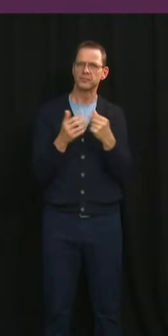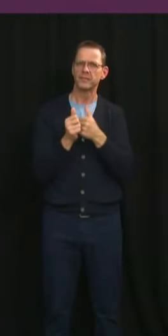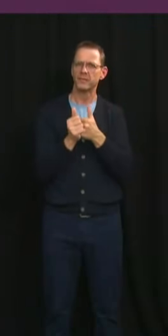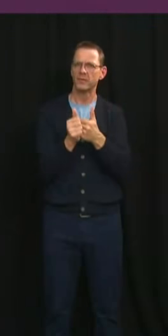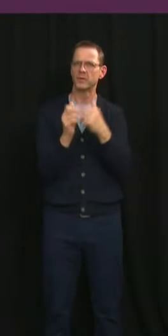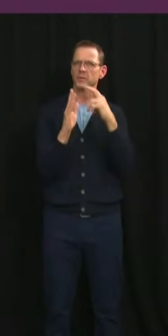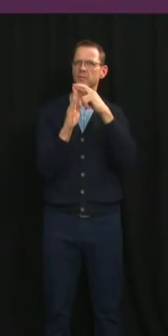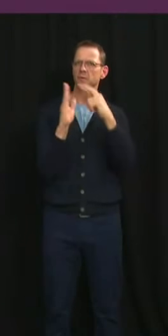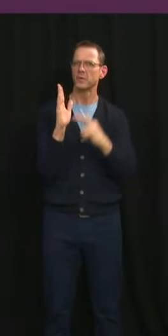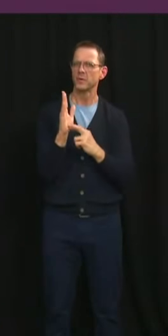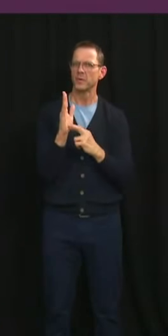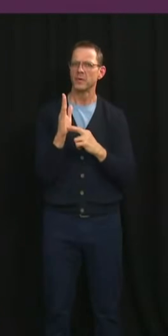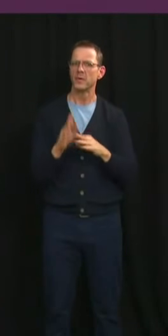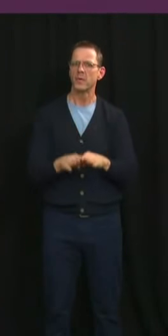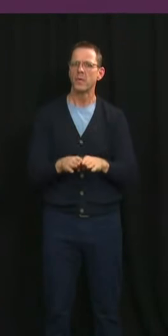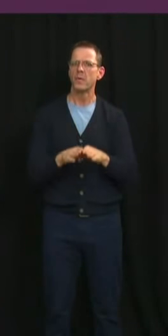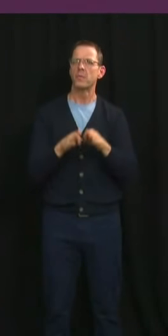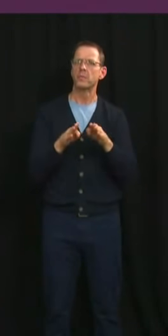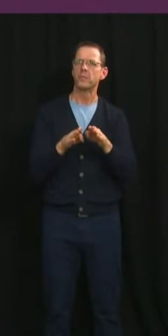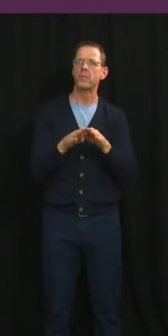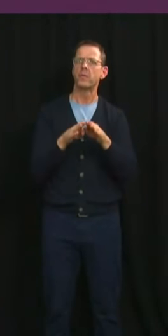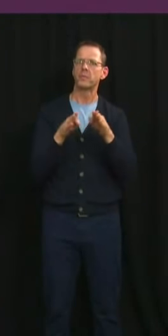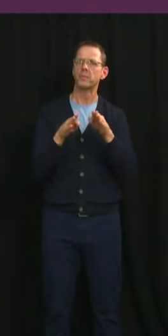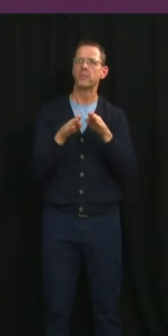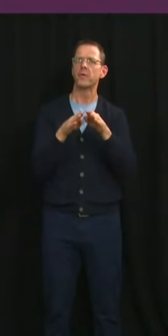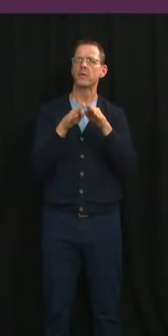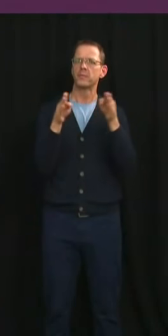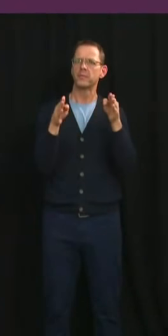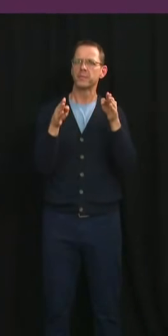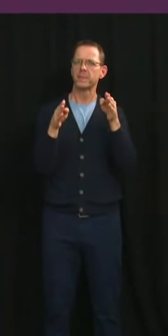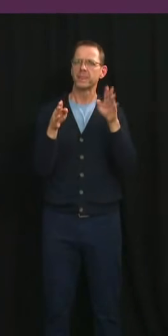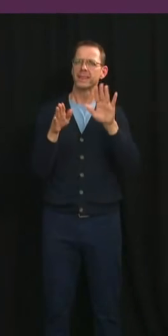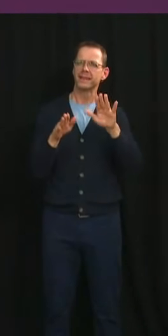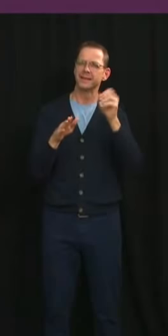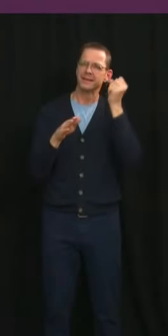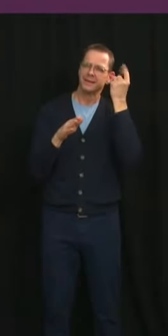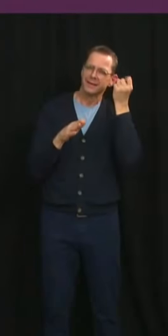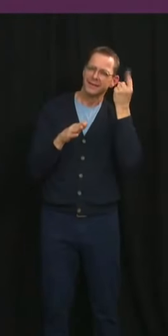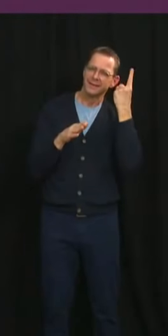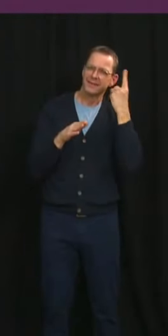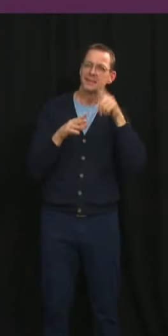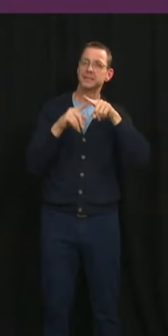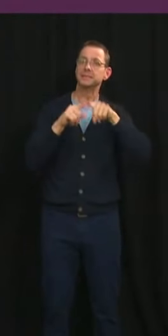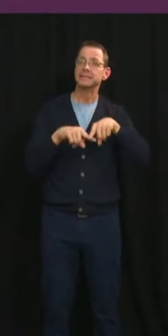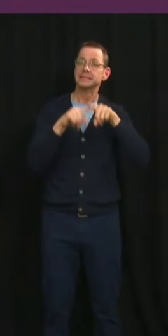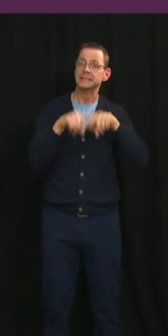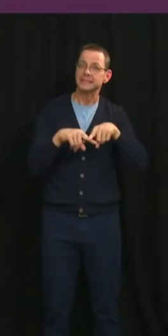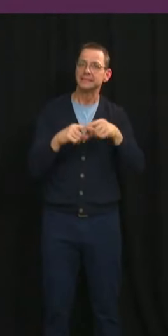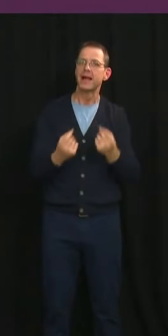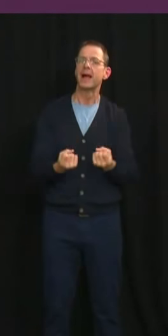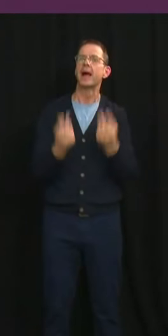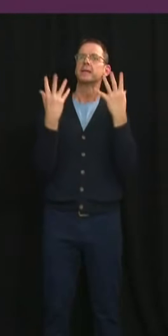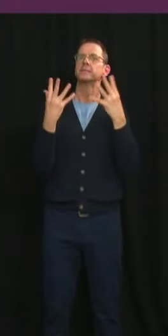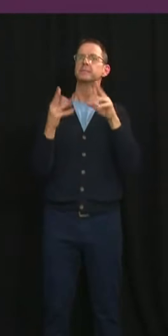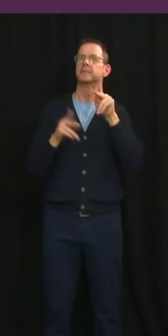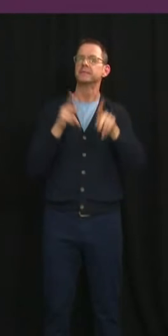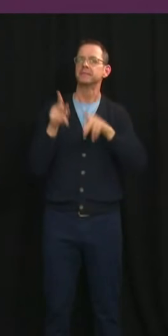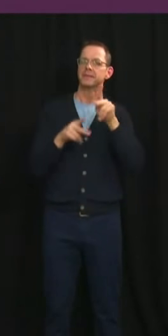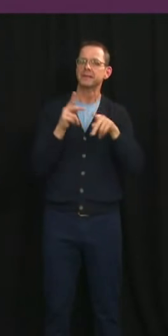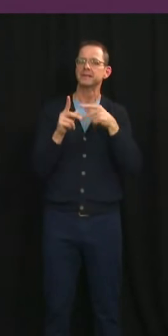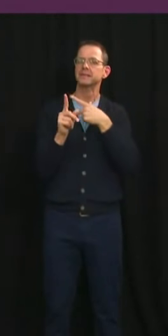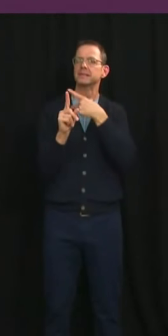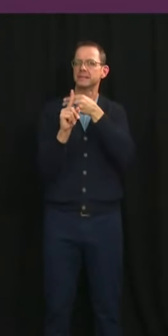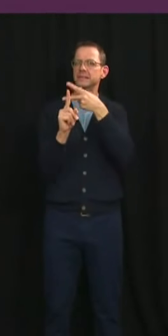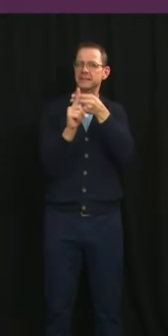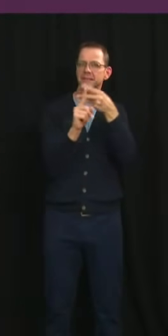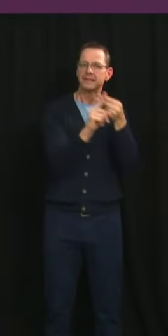our population immunity. And so I'm just looking for the correct slide for you, David. So, and we'd be happy to send